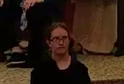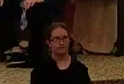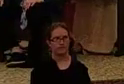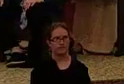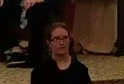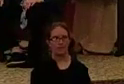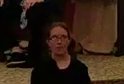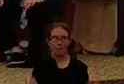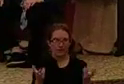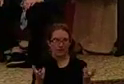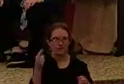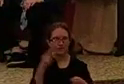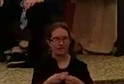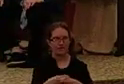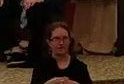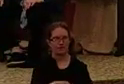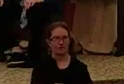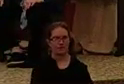what's your name?